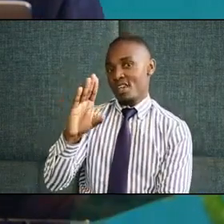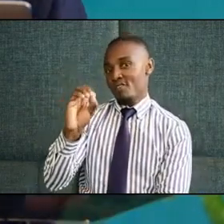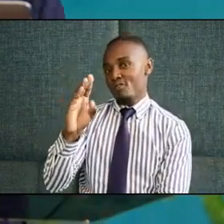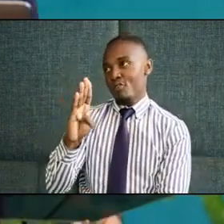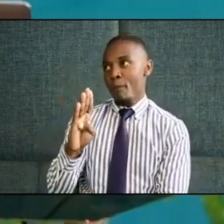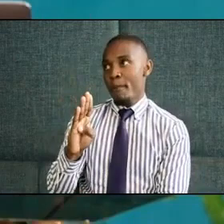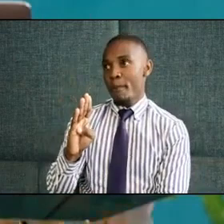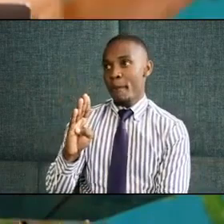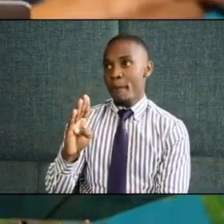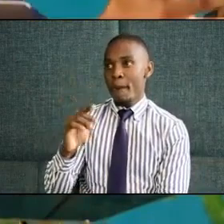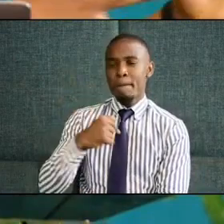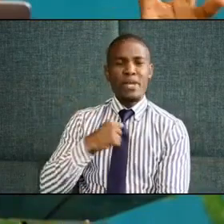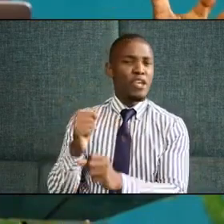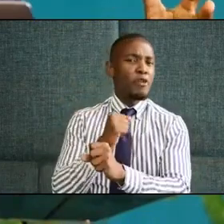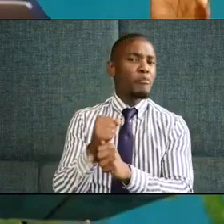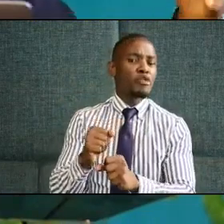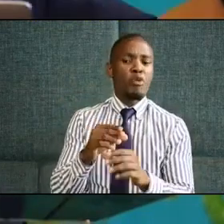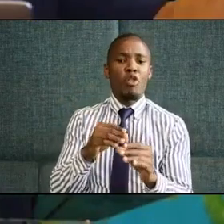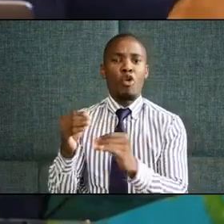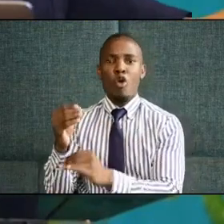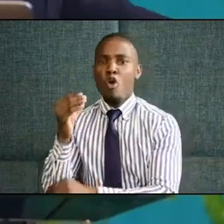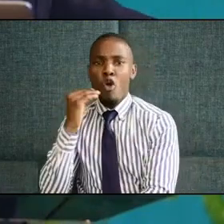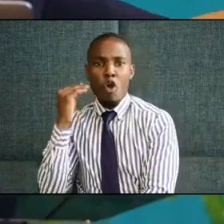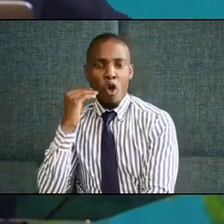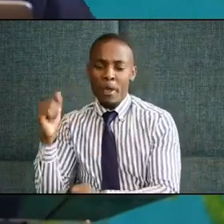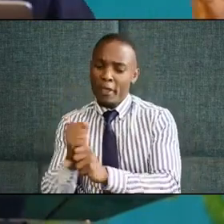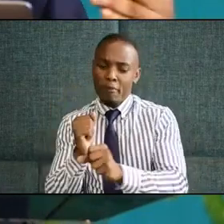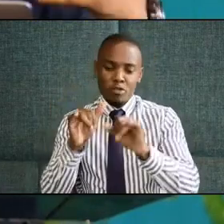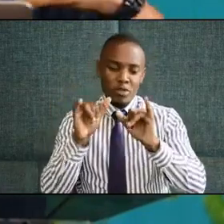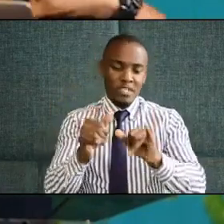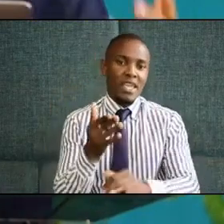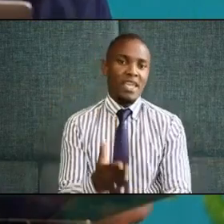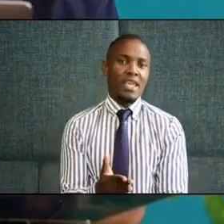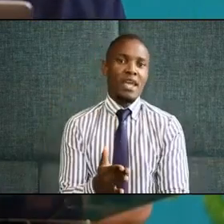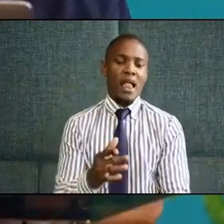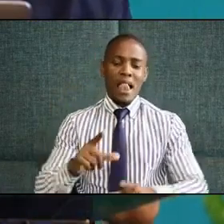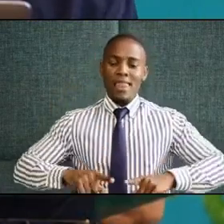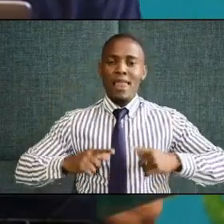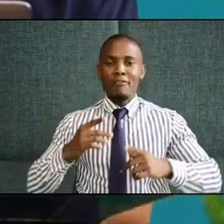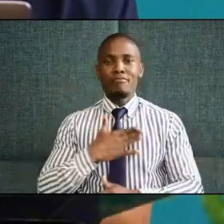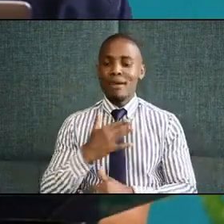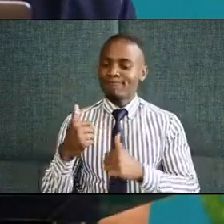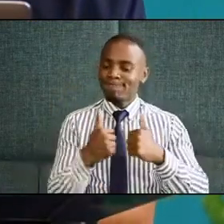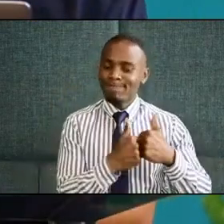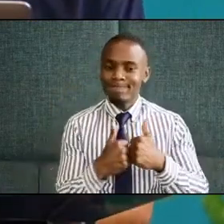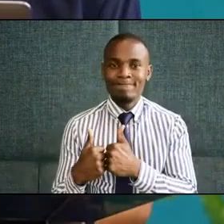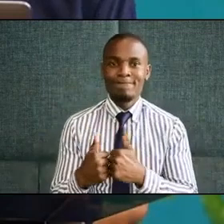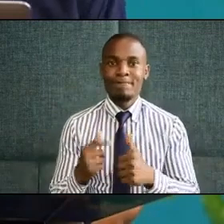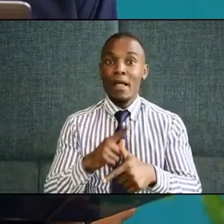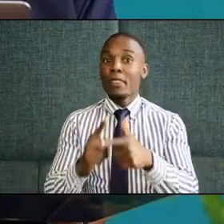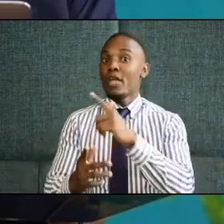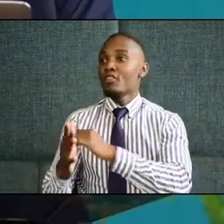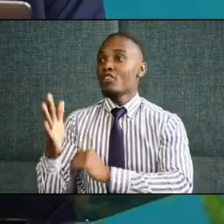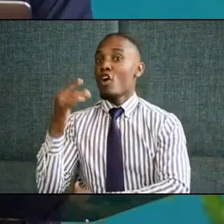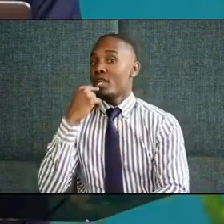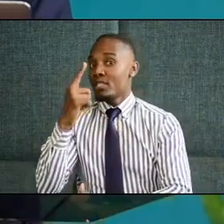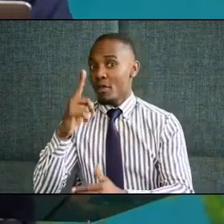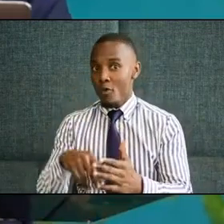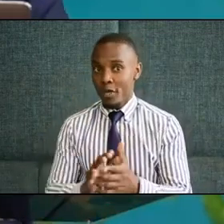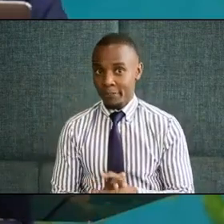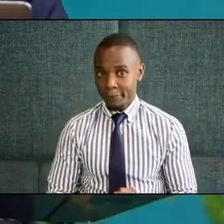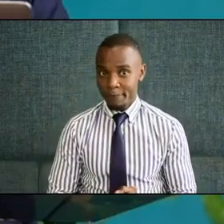home. I can't stay here. My life is in a difficulty." Then God said to